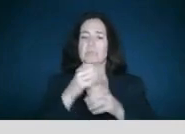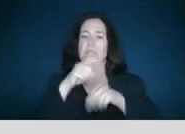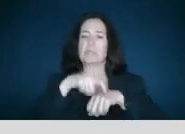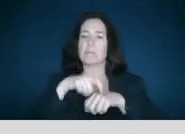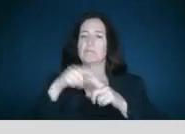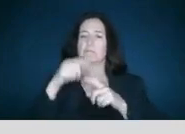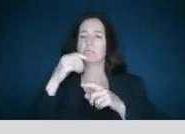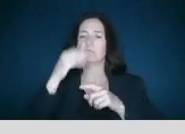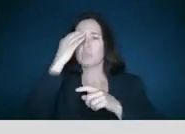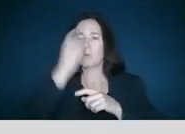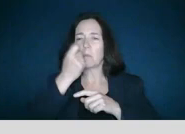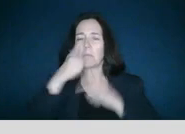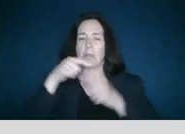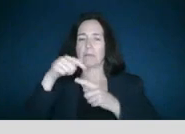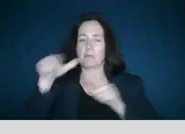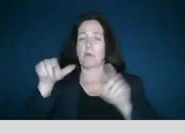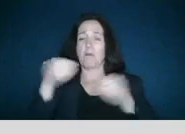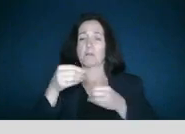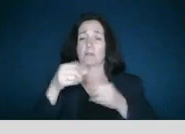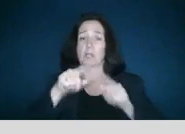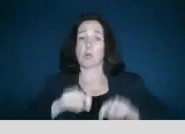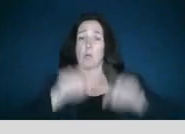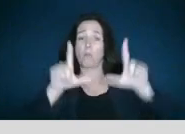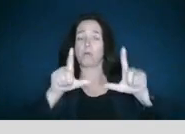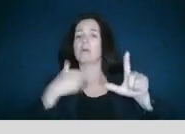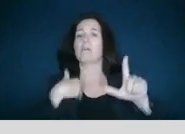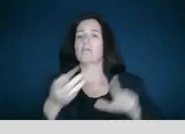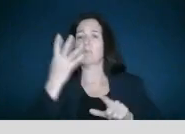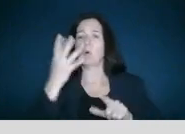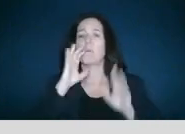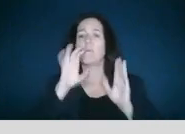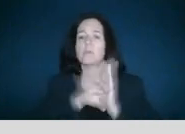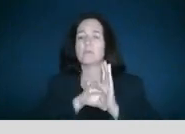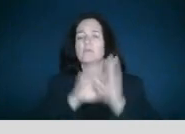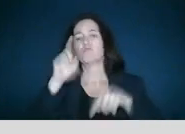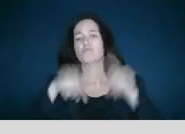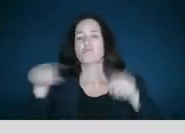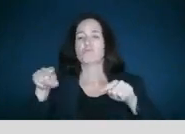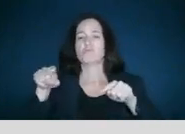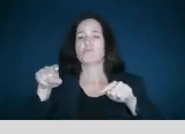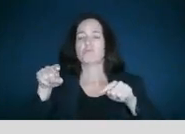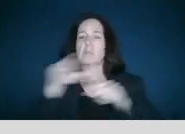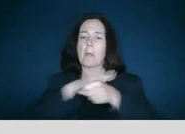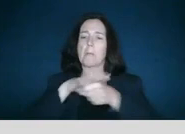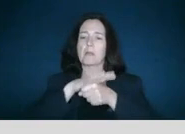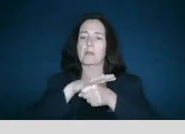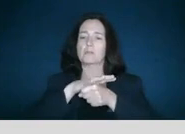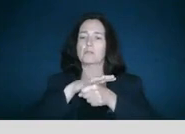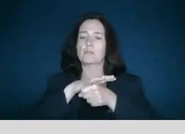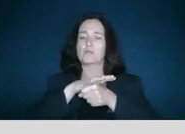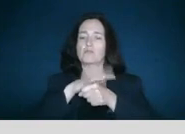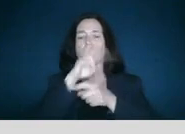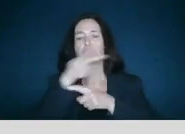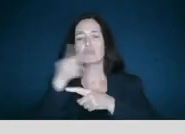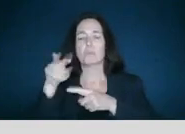about our office. This opening slide has 4 pictures of various campus views. The first one is